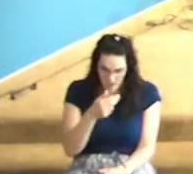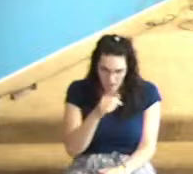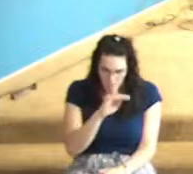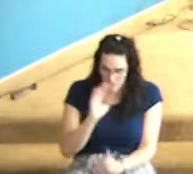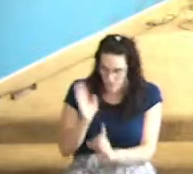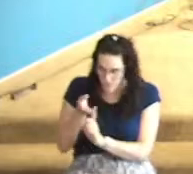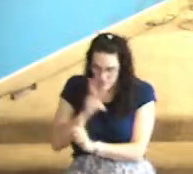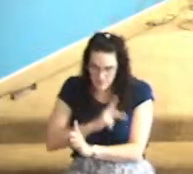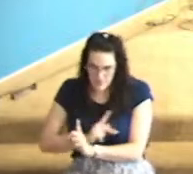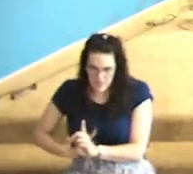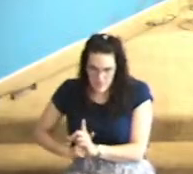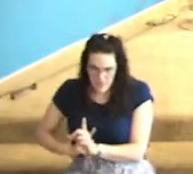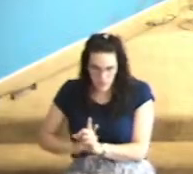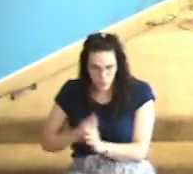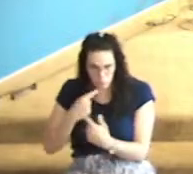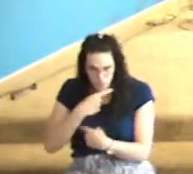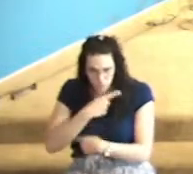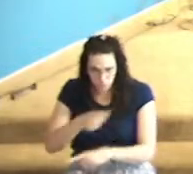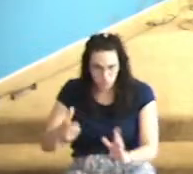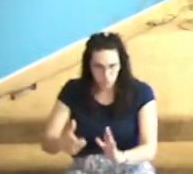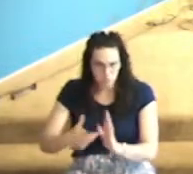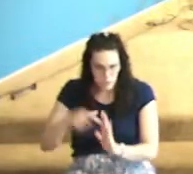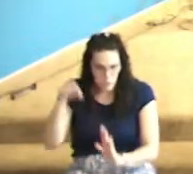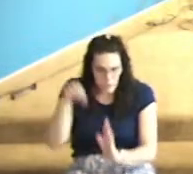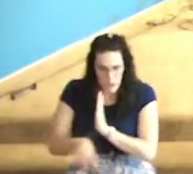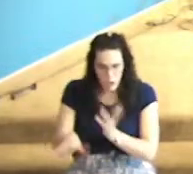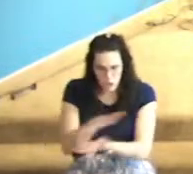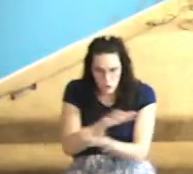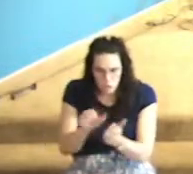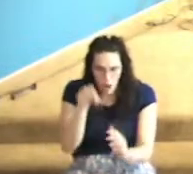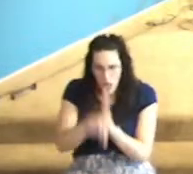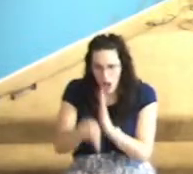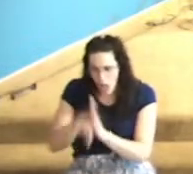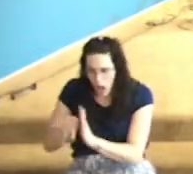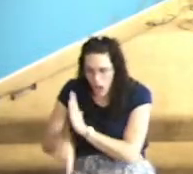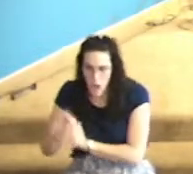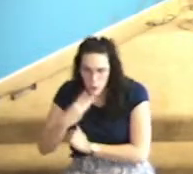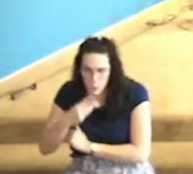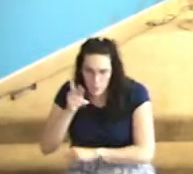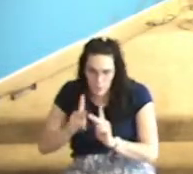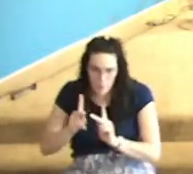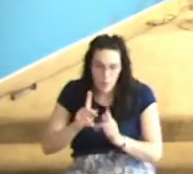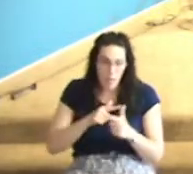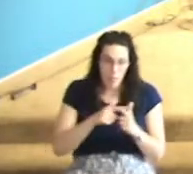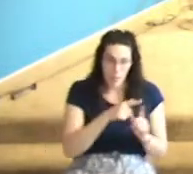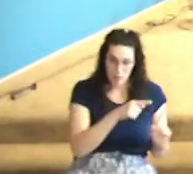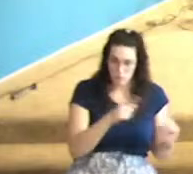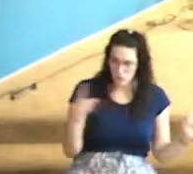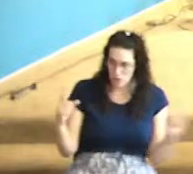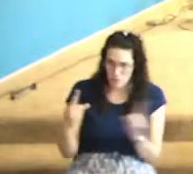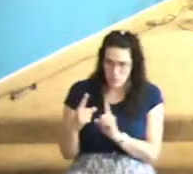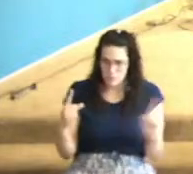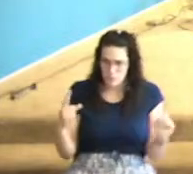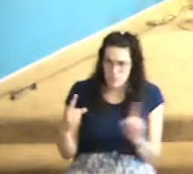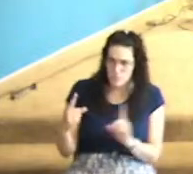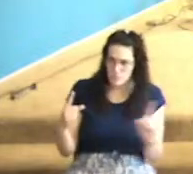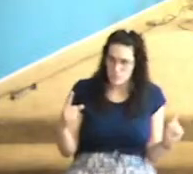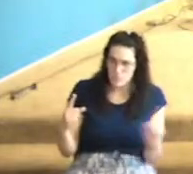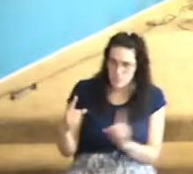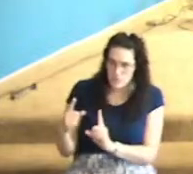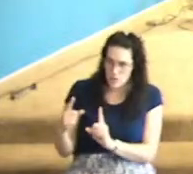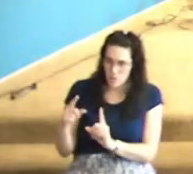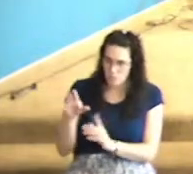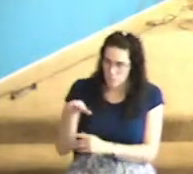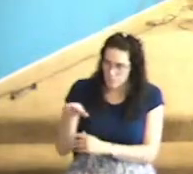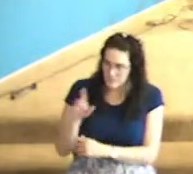king to make an edict, you know, to kill, destroy, annihilate the Jewish people. And she comes a few times and goes to the king and